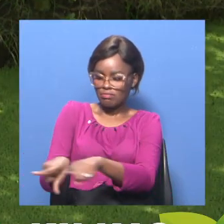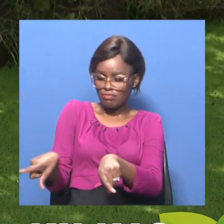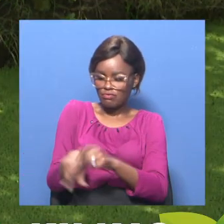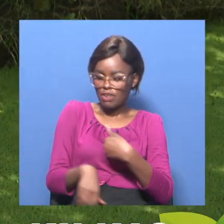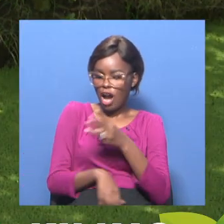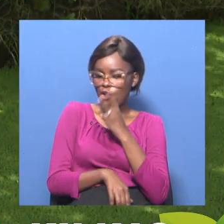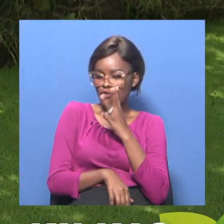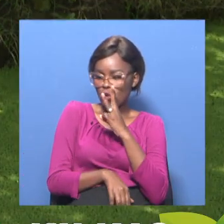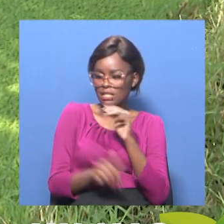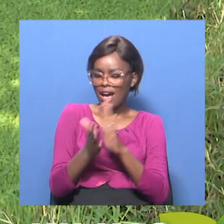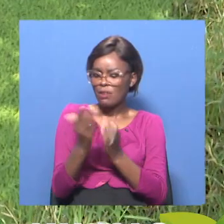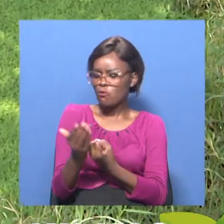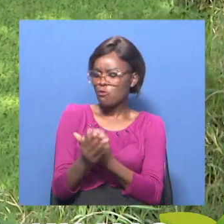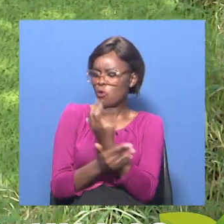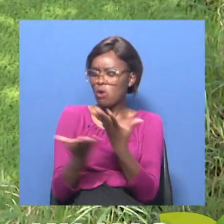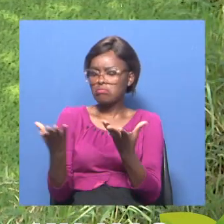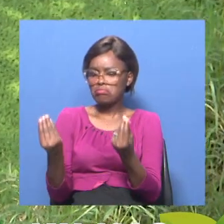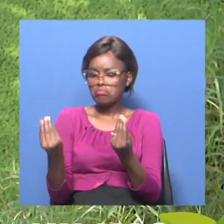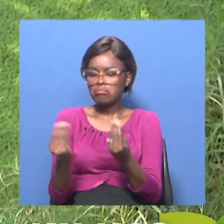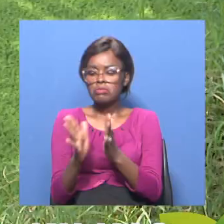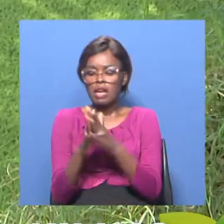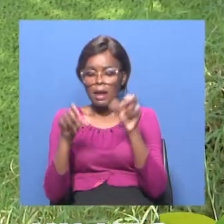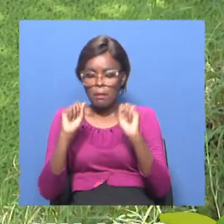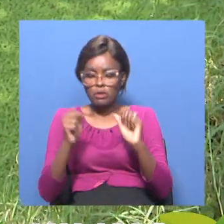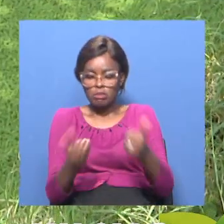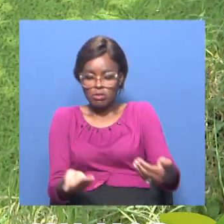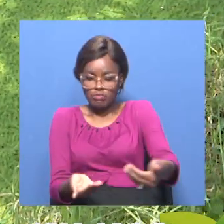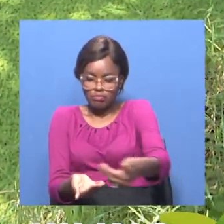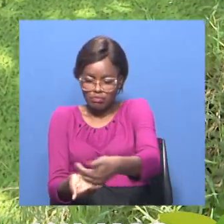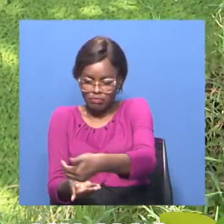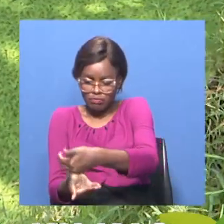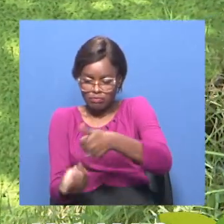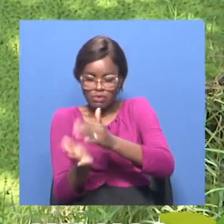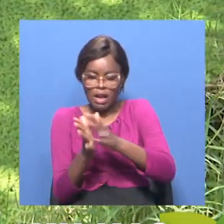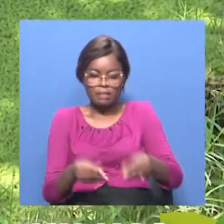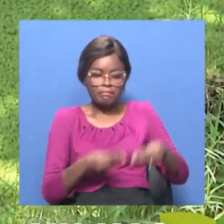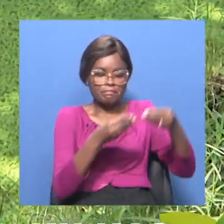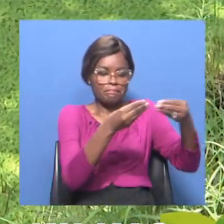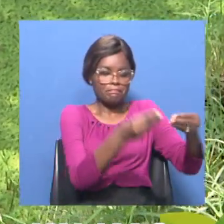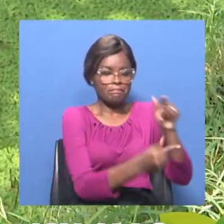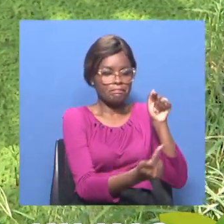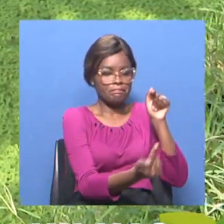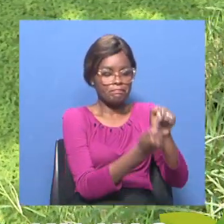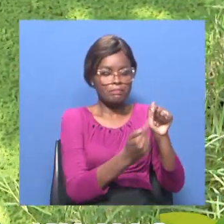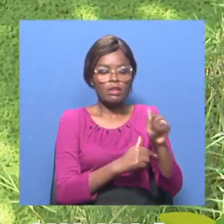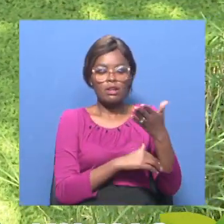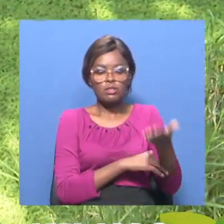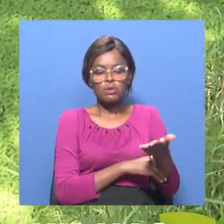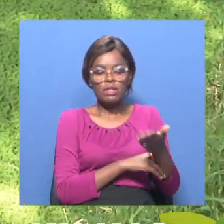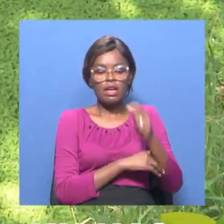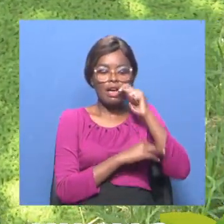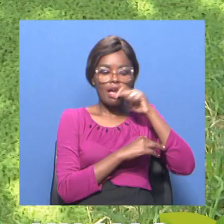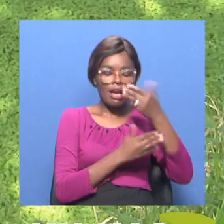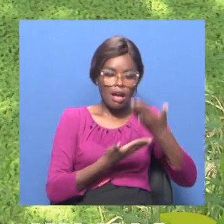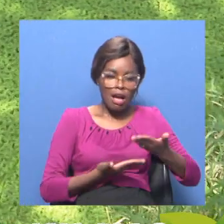grows out easily in the ponds. So we are easily able to harvest and feed it directly to the birds or even the dairy